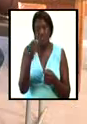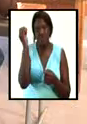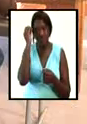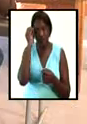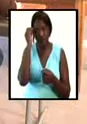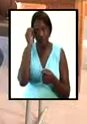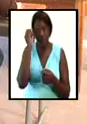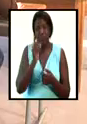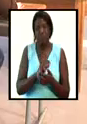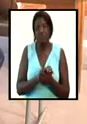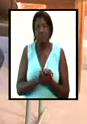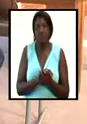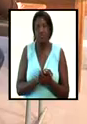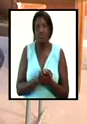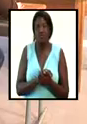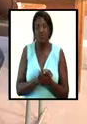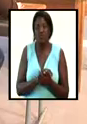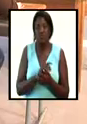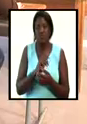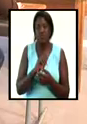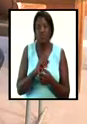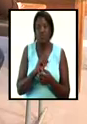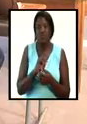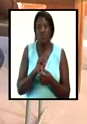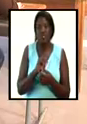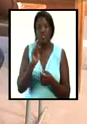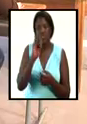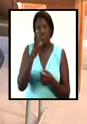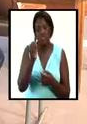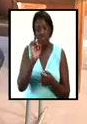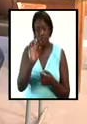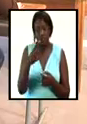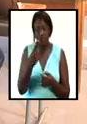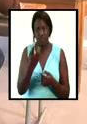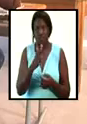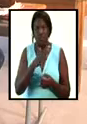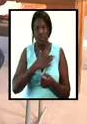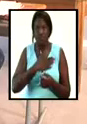You know that possessive means to have, right?